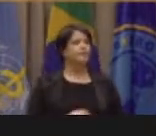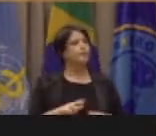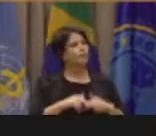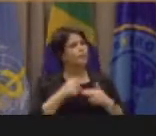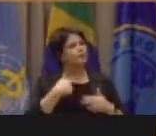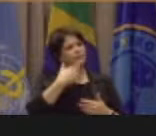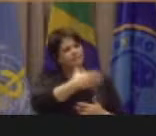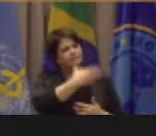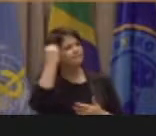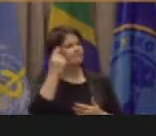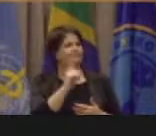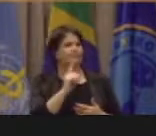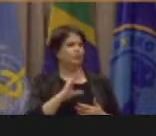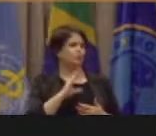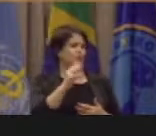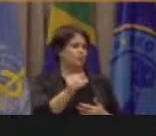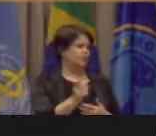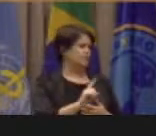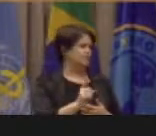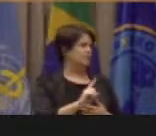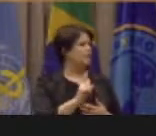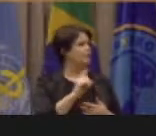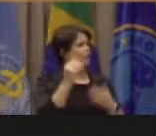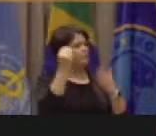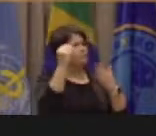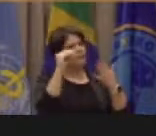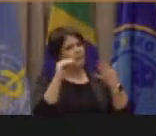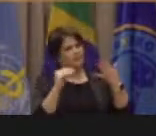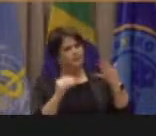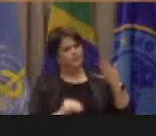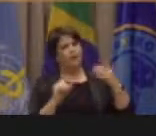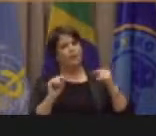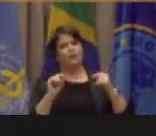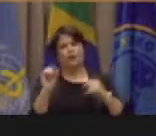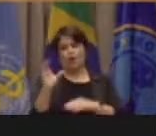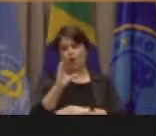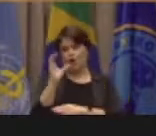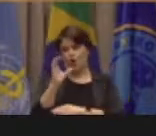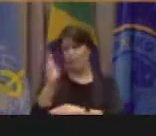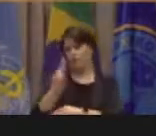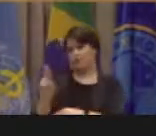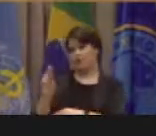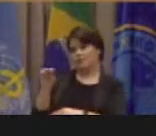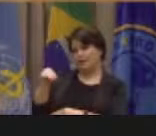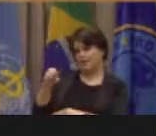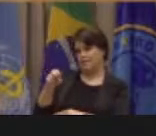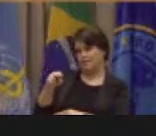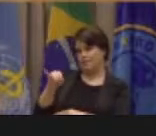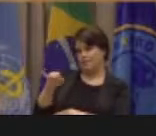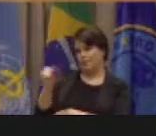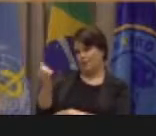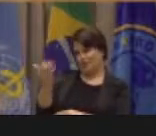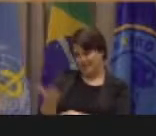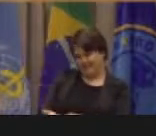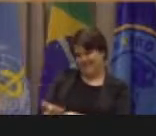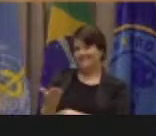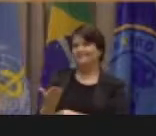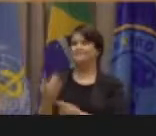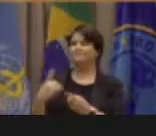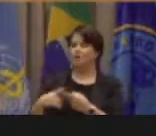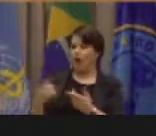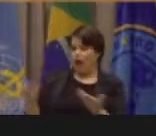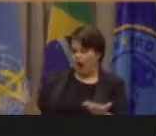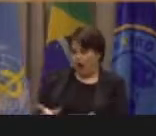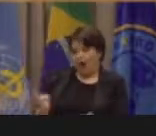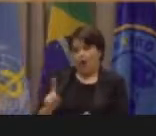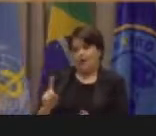So I don't want to forget everyone. I'm going to say in Colombia the name of Dr. Monica